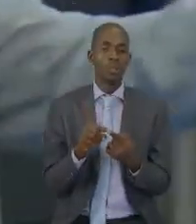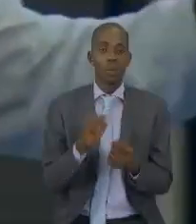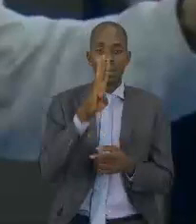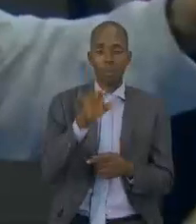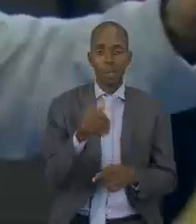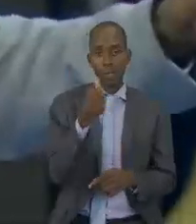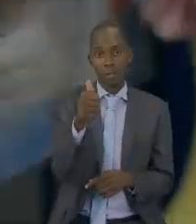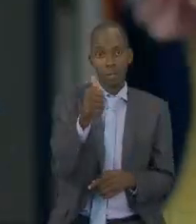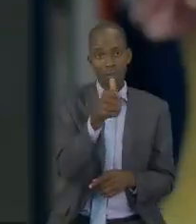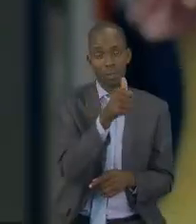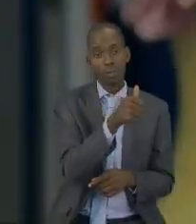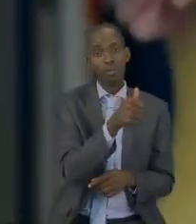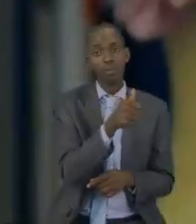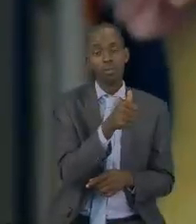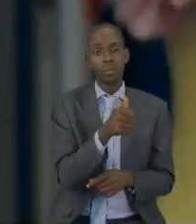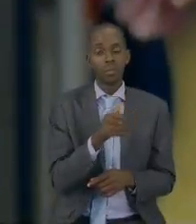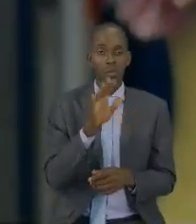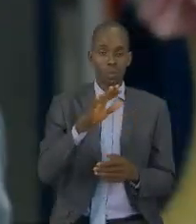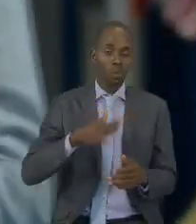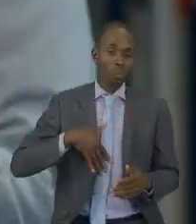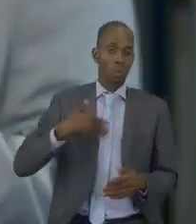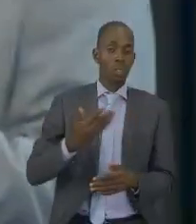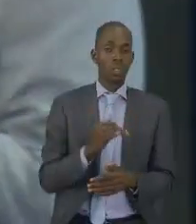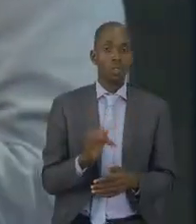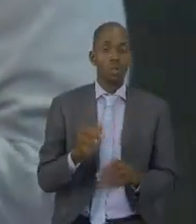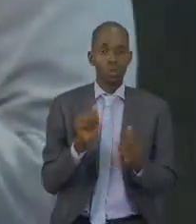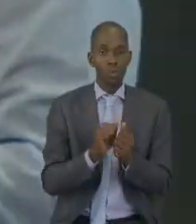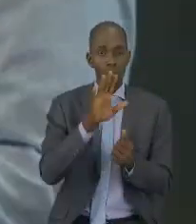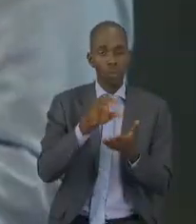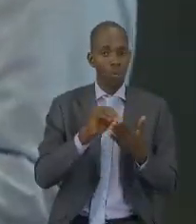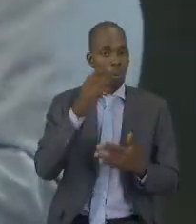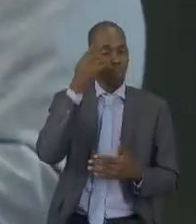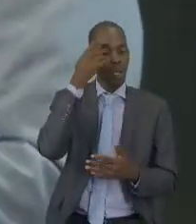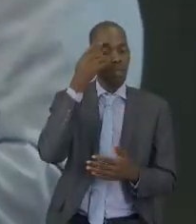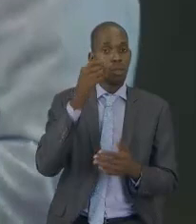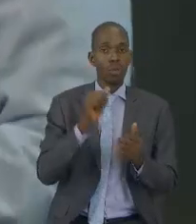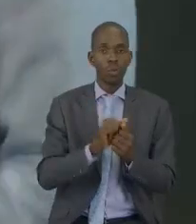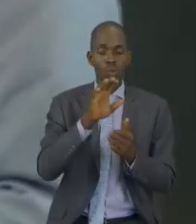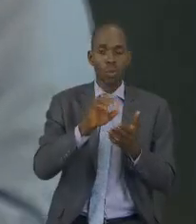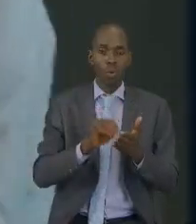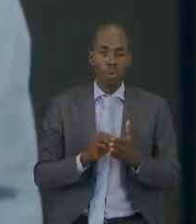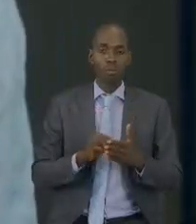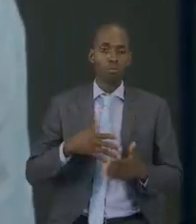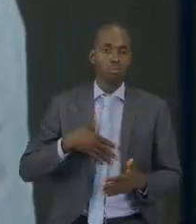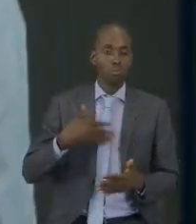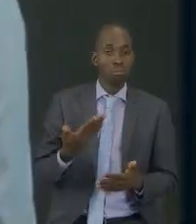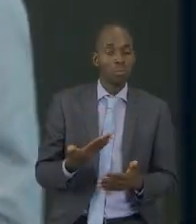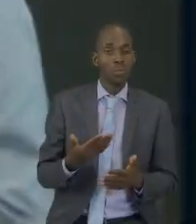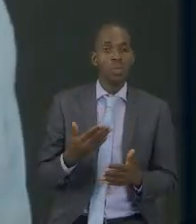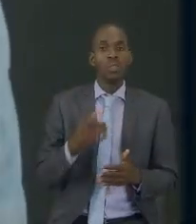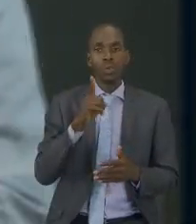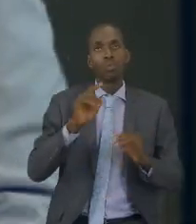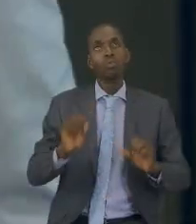yourself, voluntarily, with your mind and with your will, you surrender